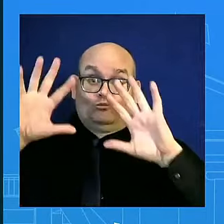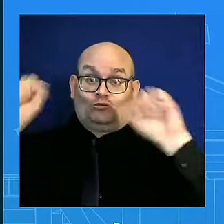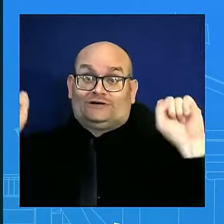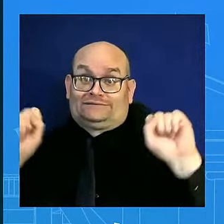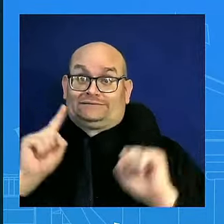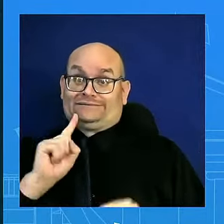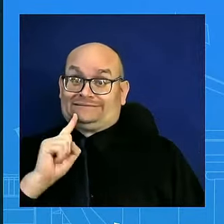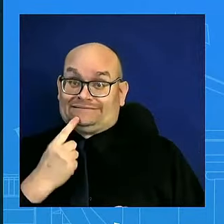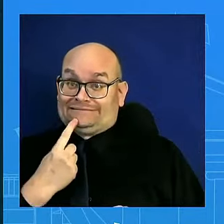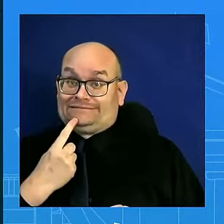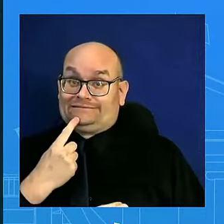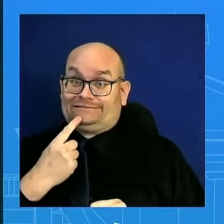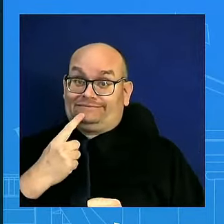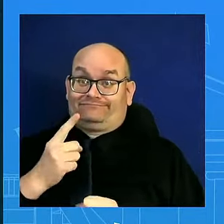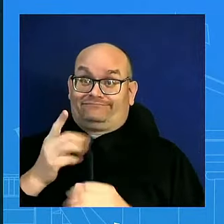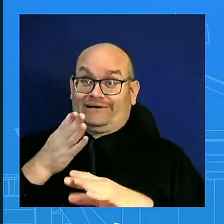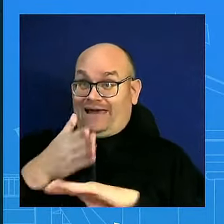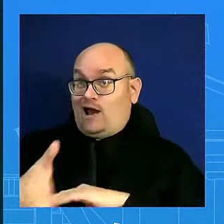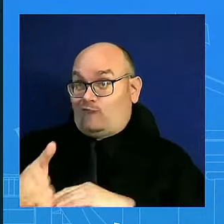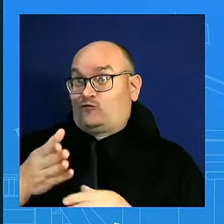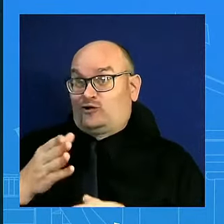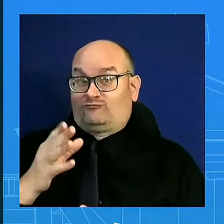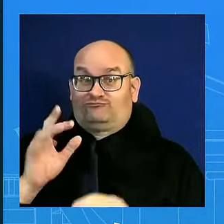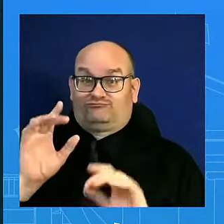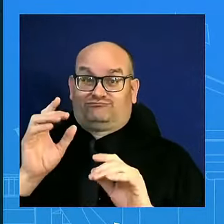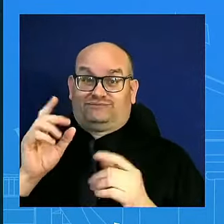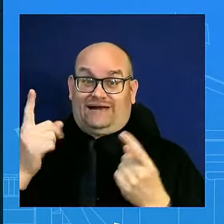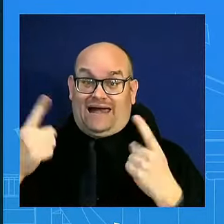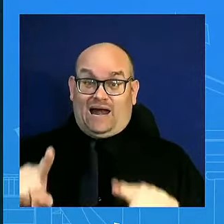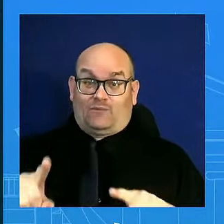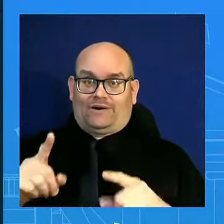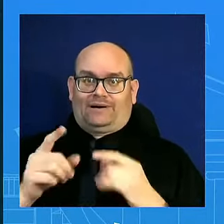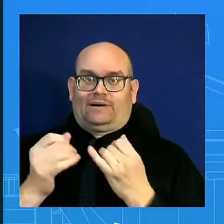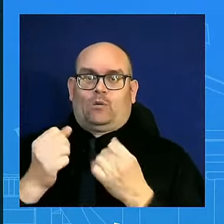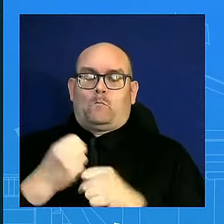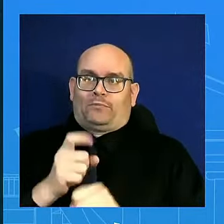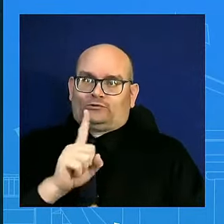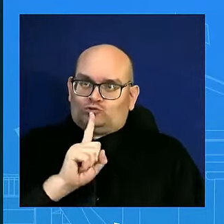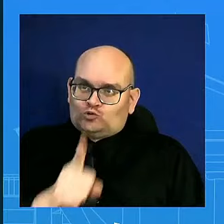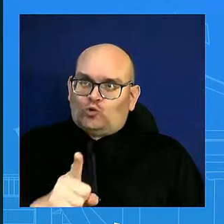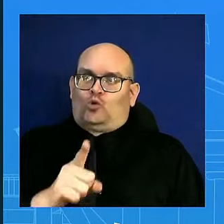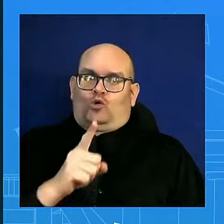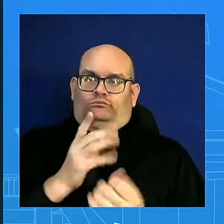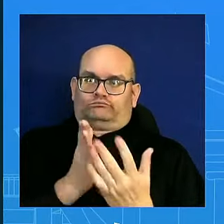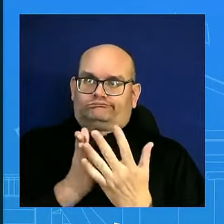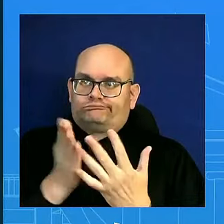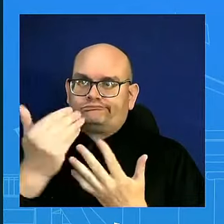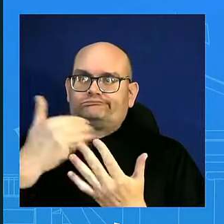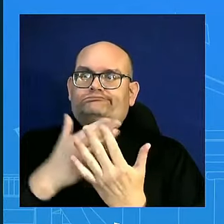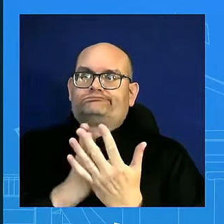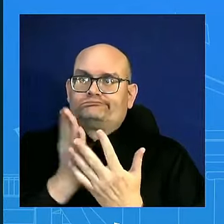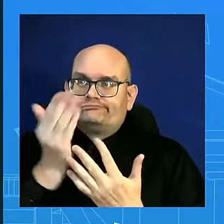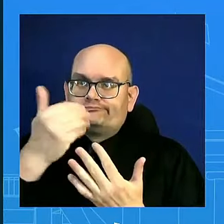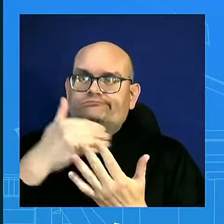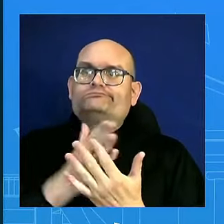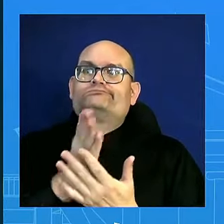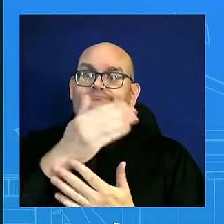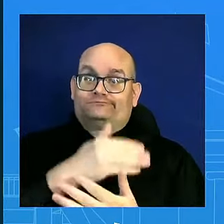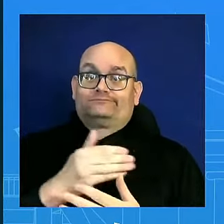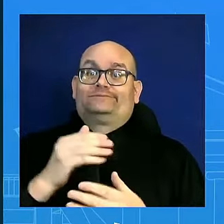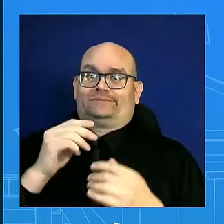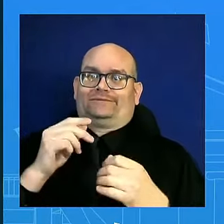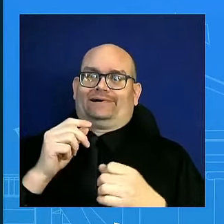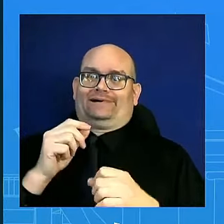after, talked about wanting to make sure that we had an independent review, wanted to make sure that the American people got the answers.